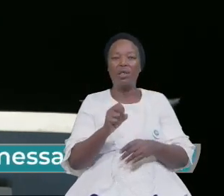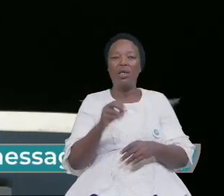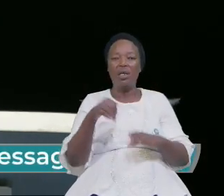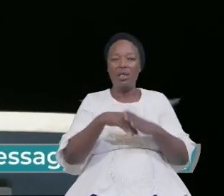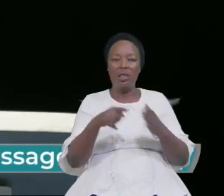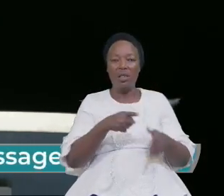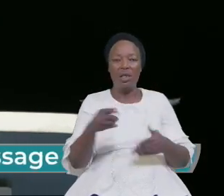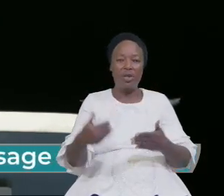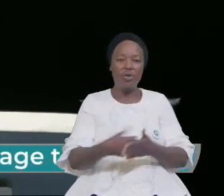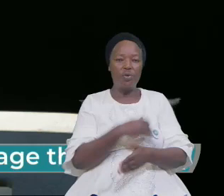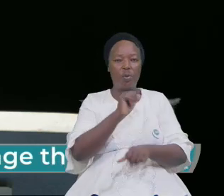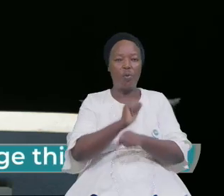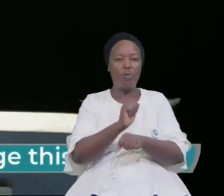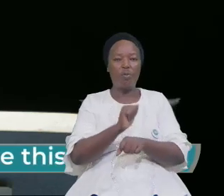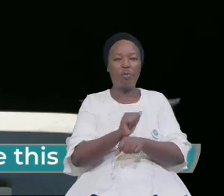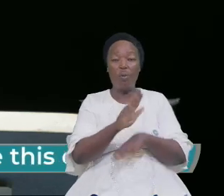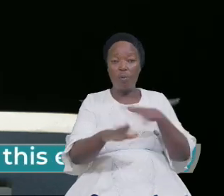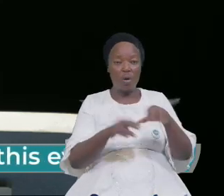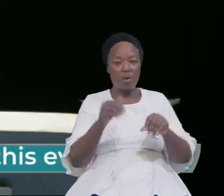Christ.